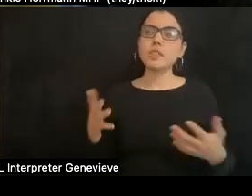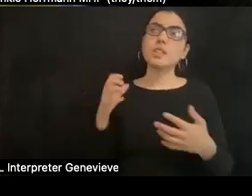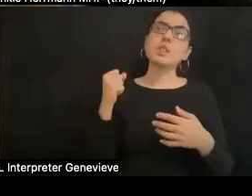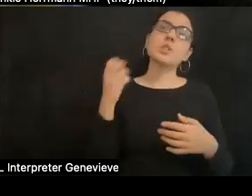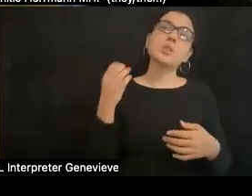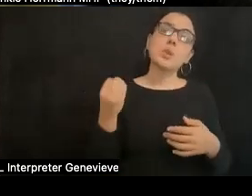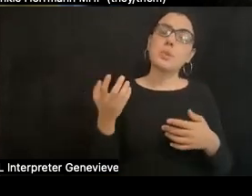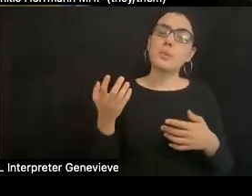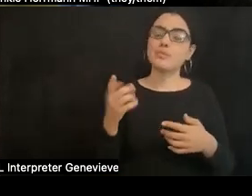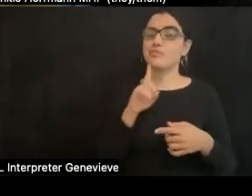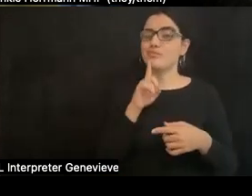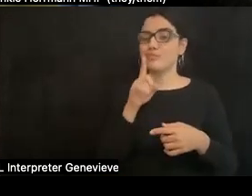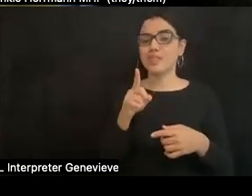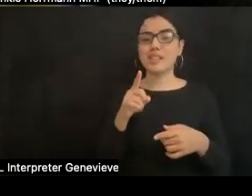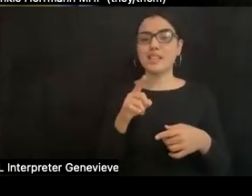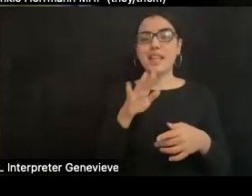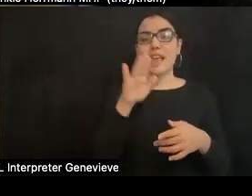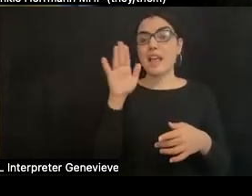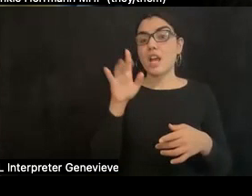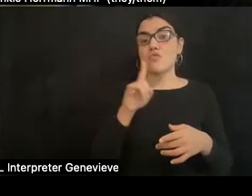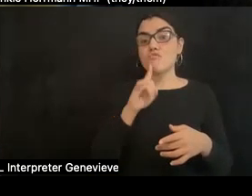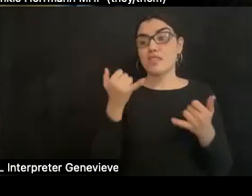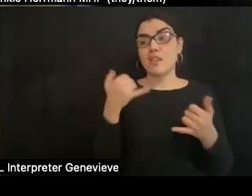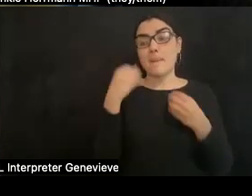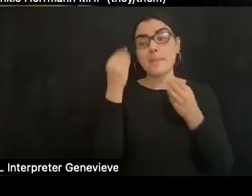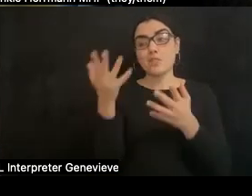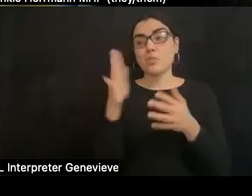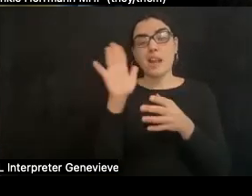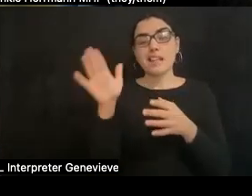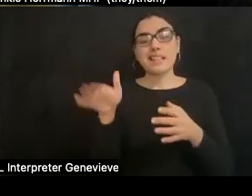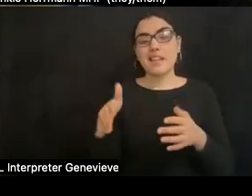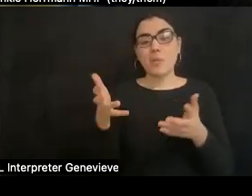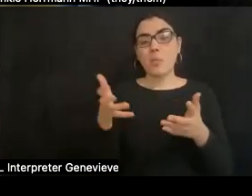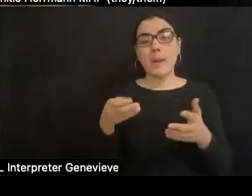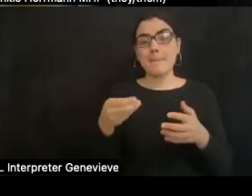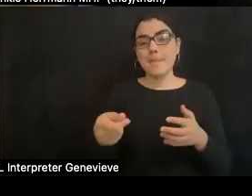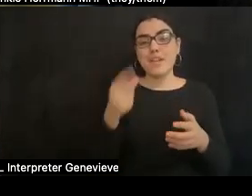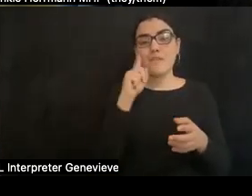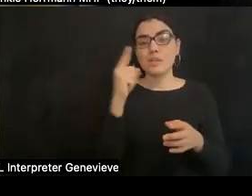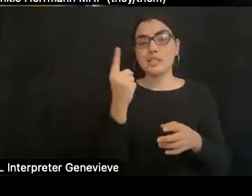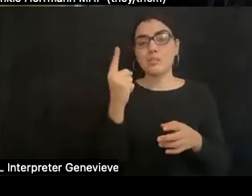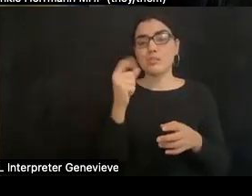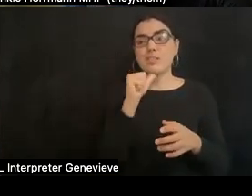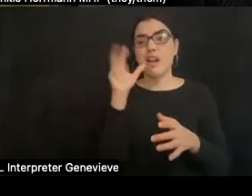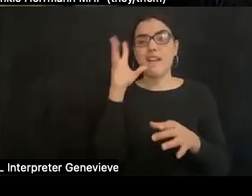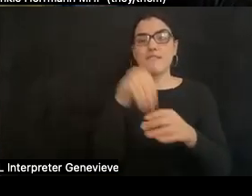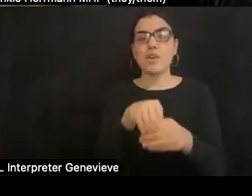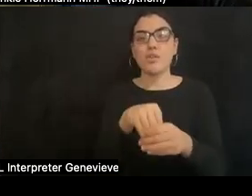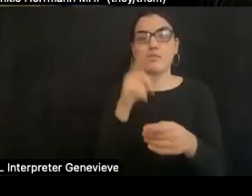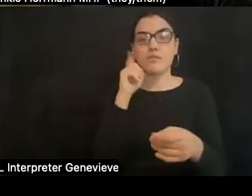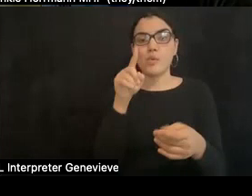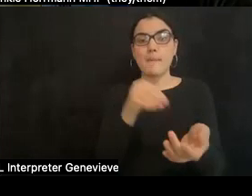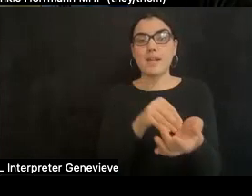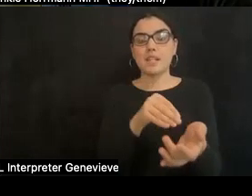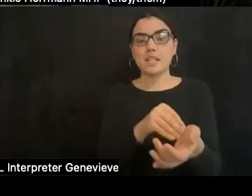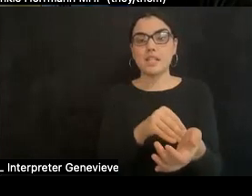they try never to pay for anybody out of network. I'll just say that to start. That's something they never want to do. So it is